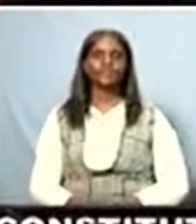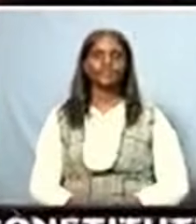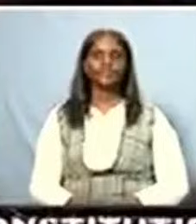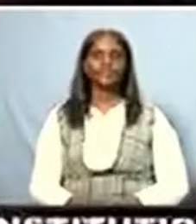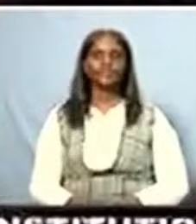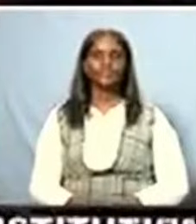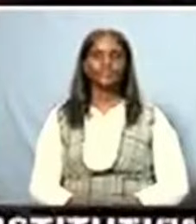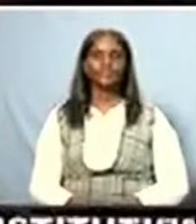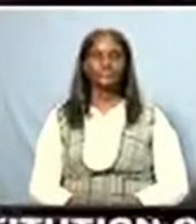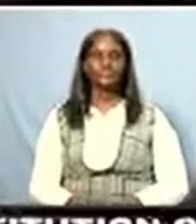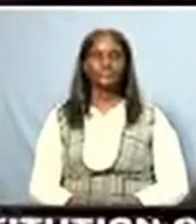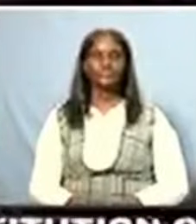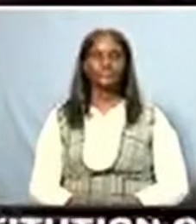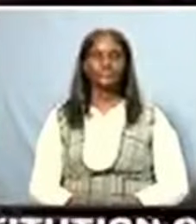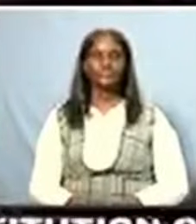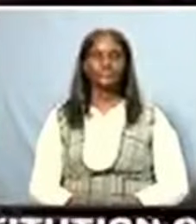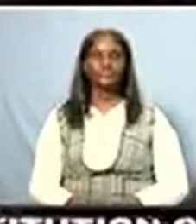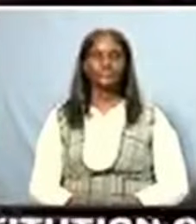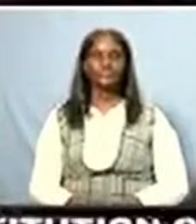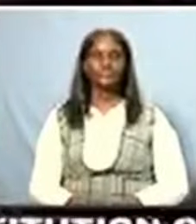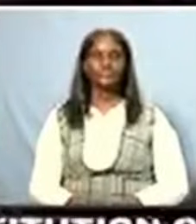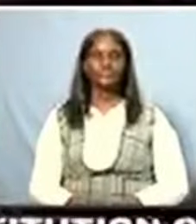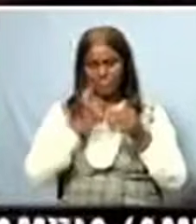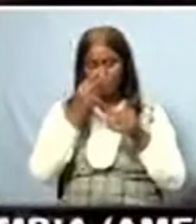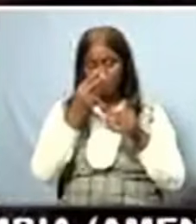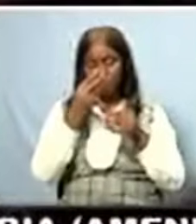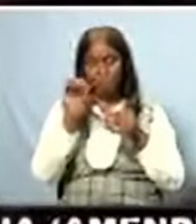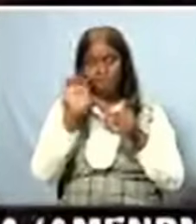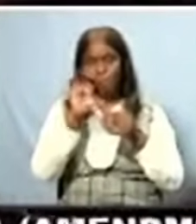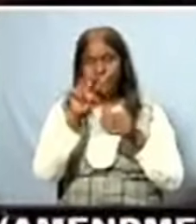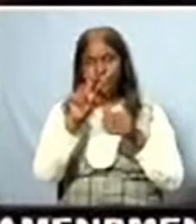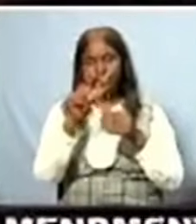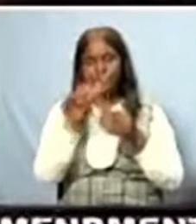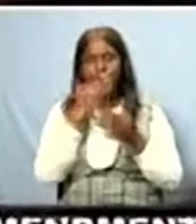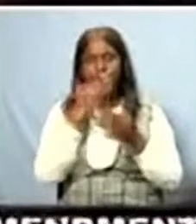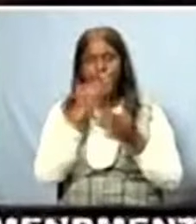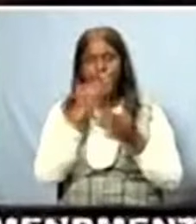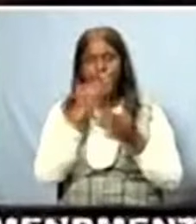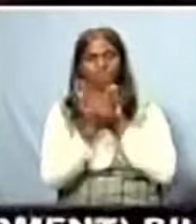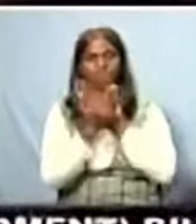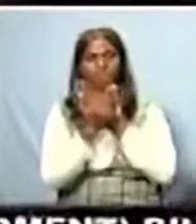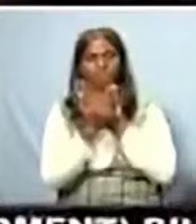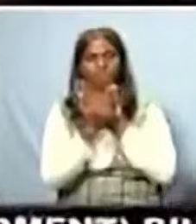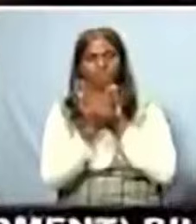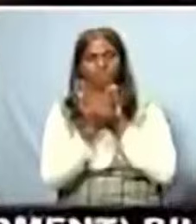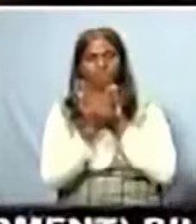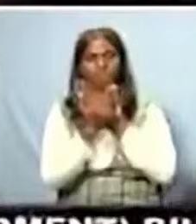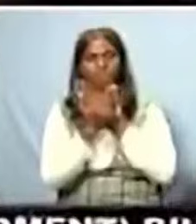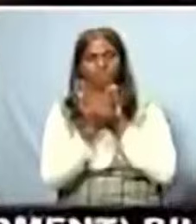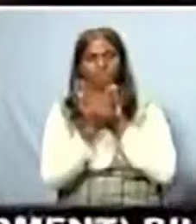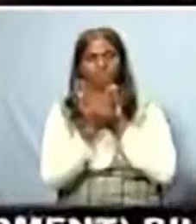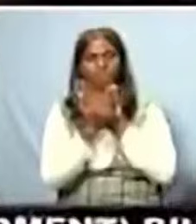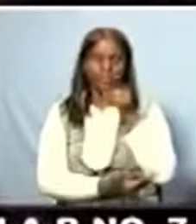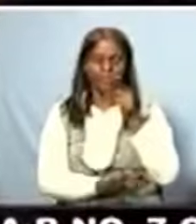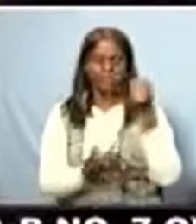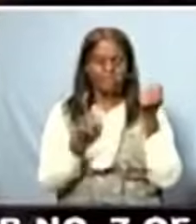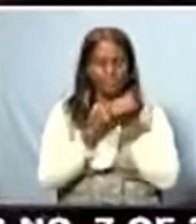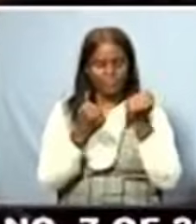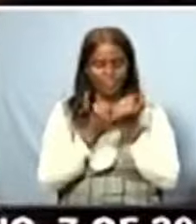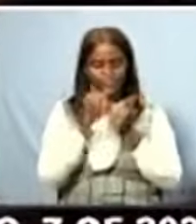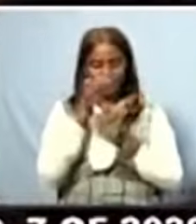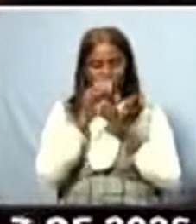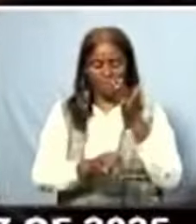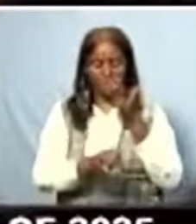Thank you, Chairman. I see that the Commission, good morning and welcome, supports the clause